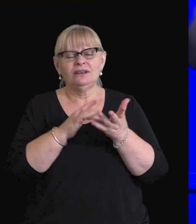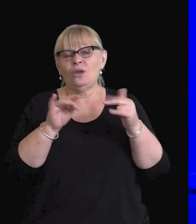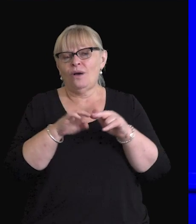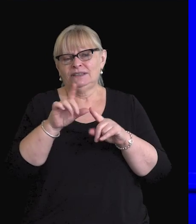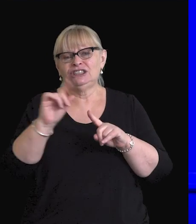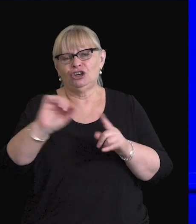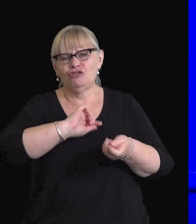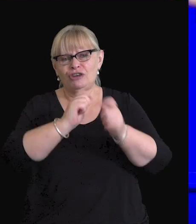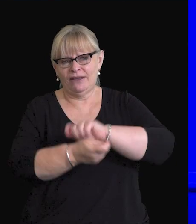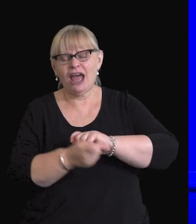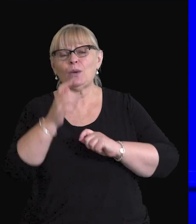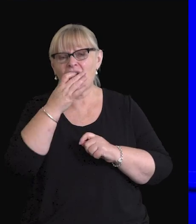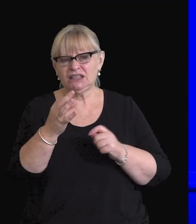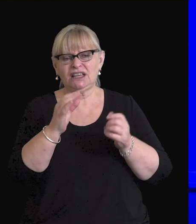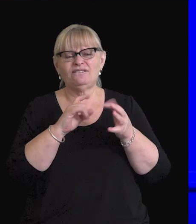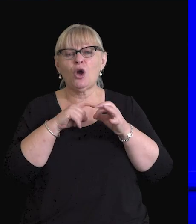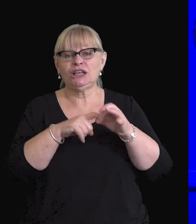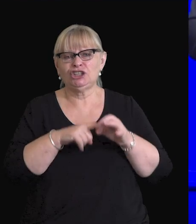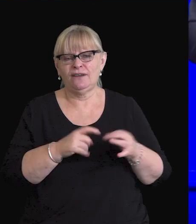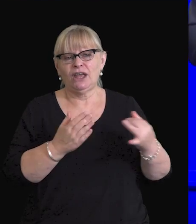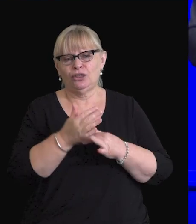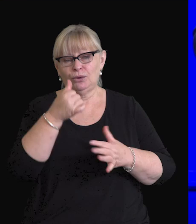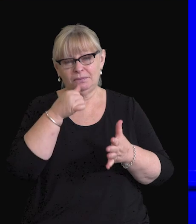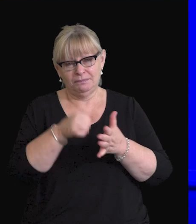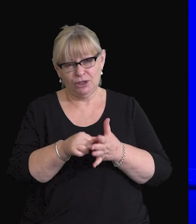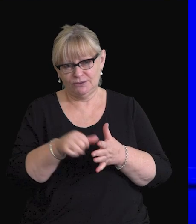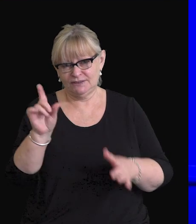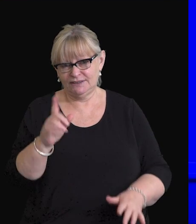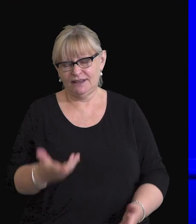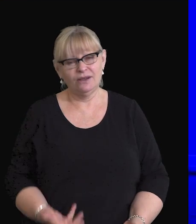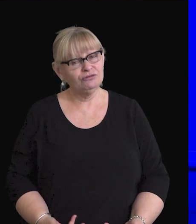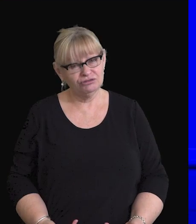and we're asking people to be surveyed by post.